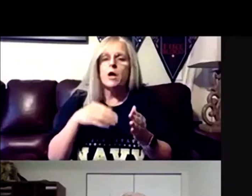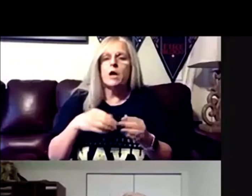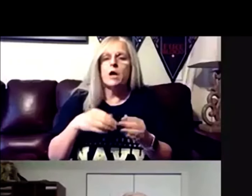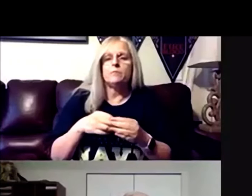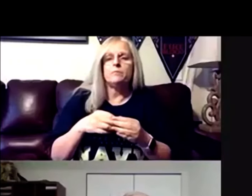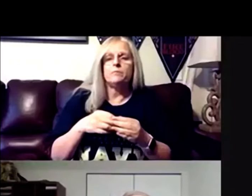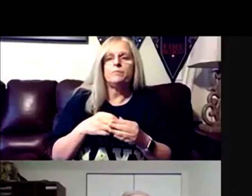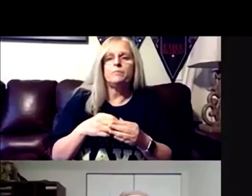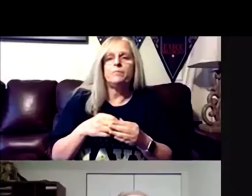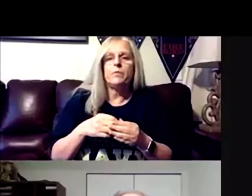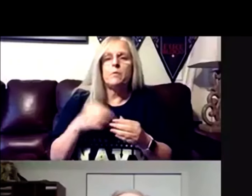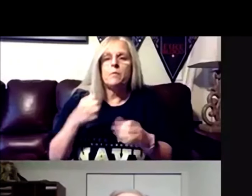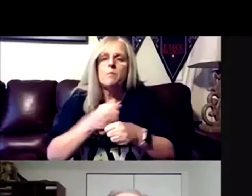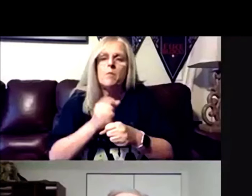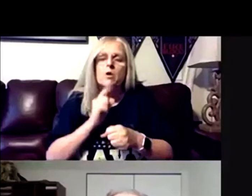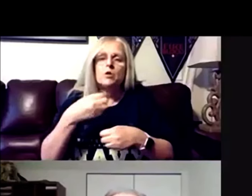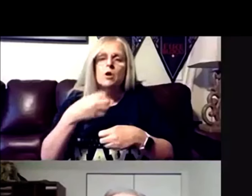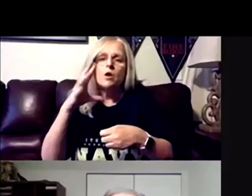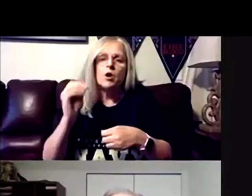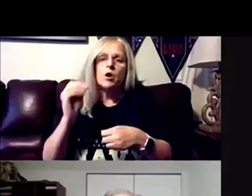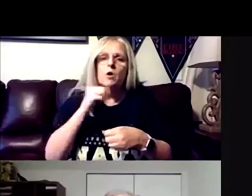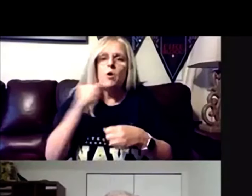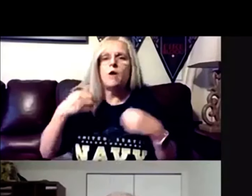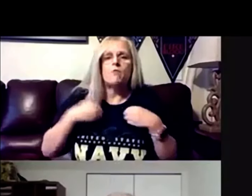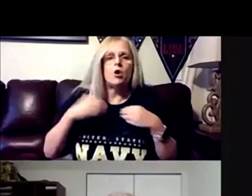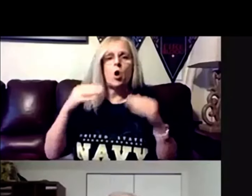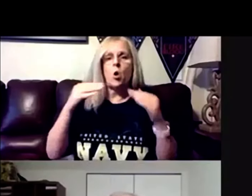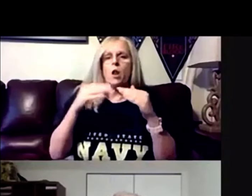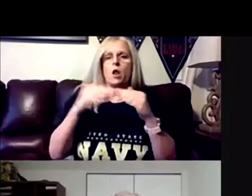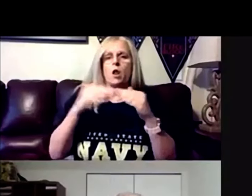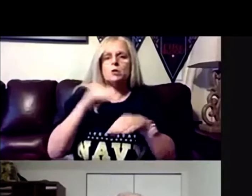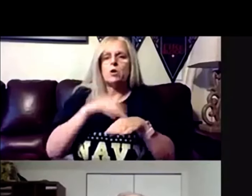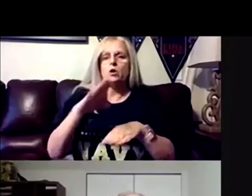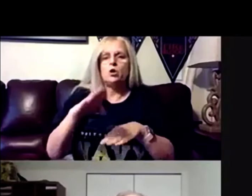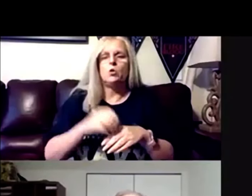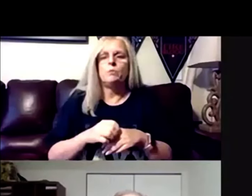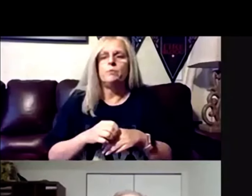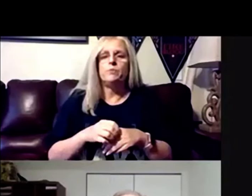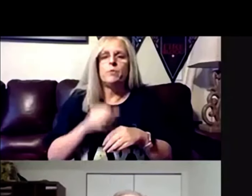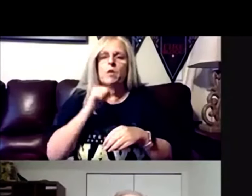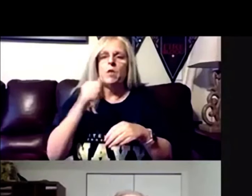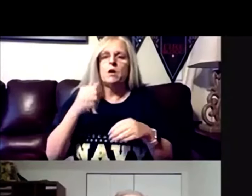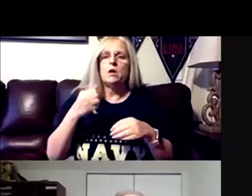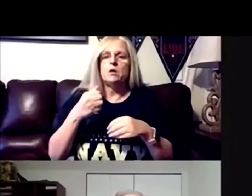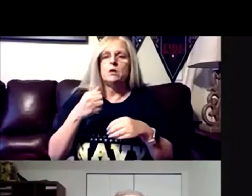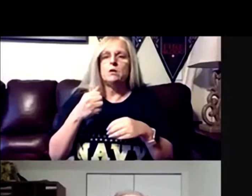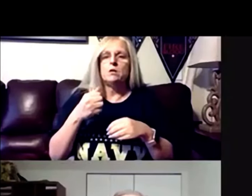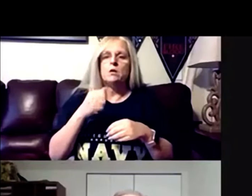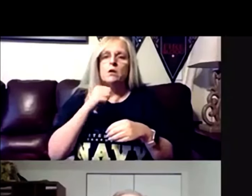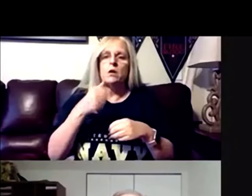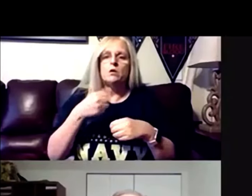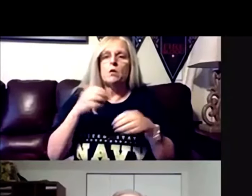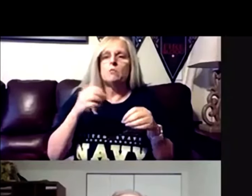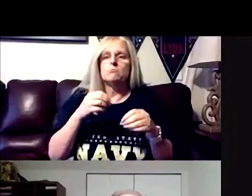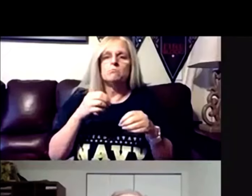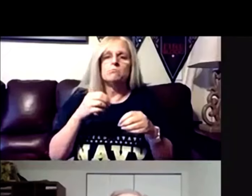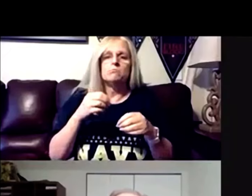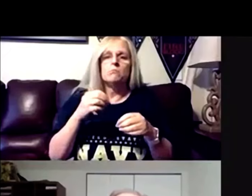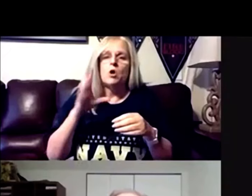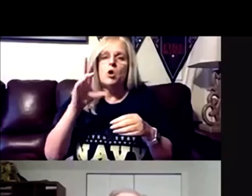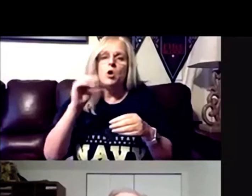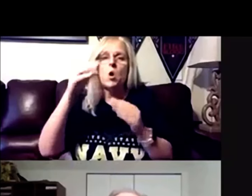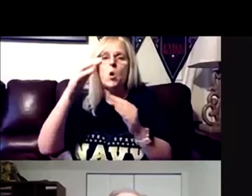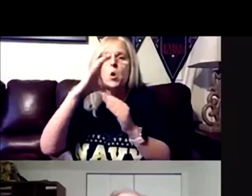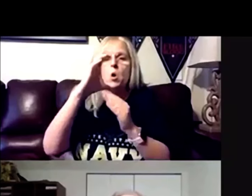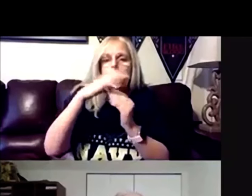sure the company does not put any limitations on you. In other words, they don't put on any caps on the amount of